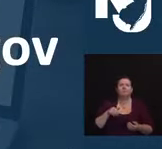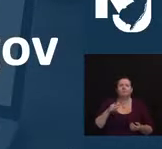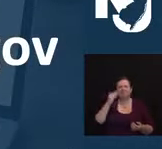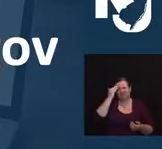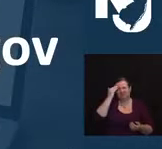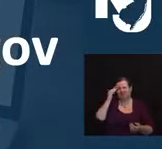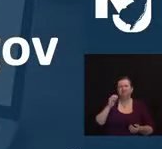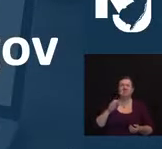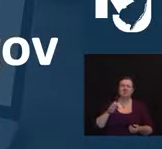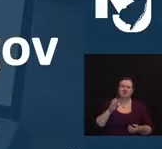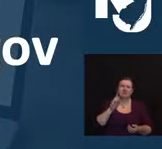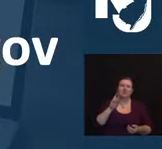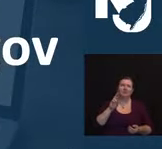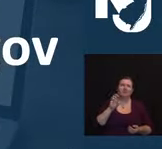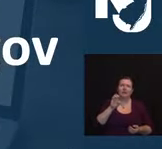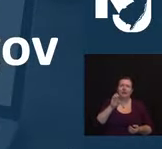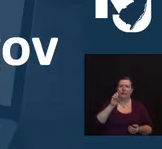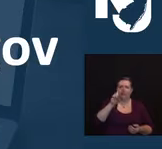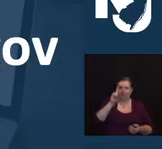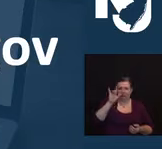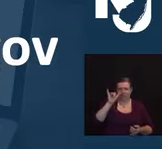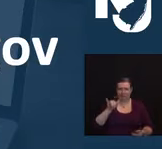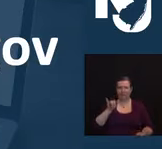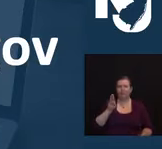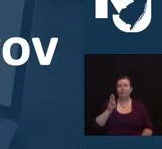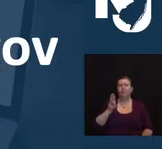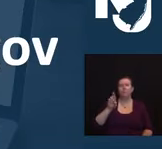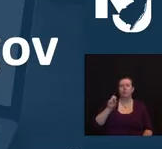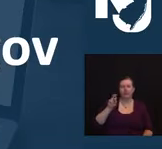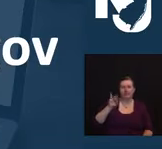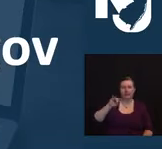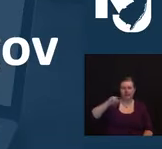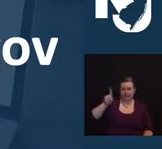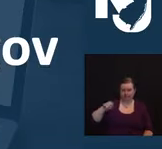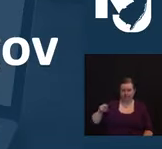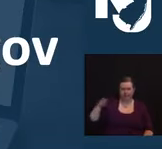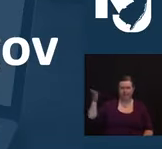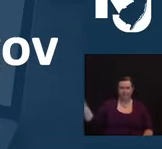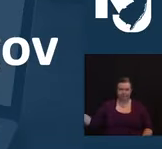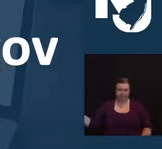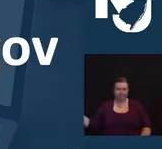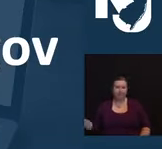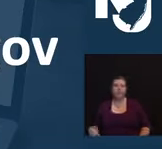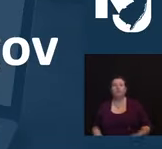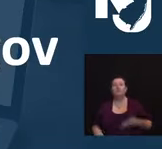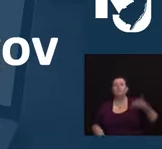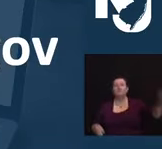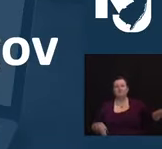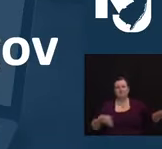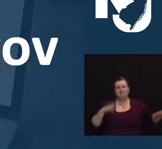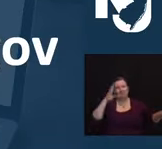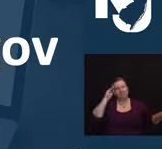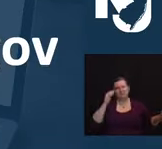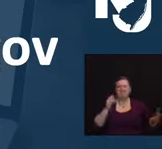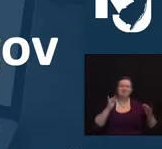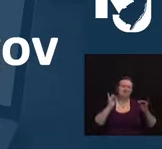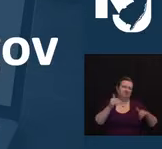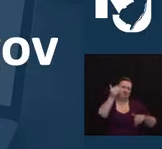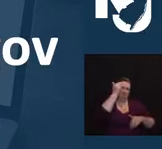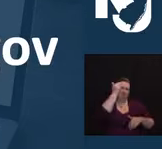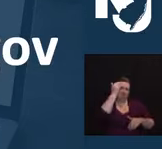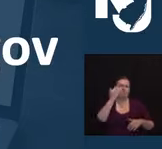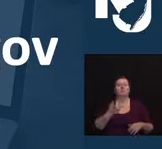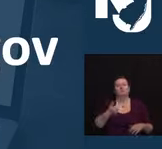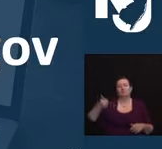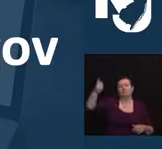for the past couple of months, Dr. Eddie Bresnitz. Great to have you both. To my left, the guy who needs no introduction, the Superintendent of the State Police, Colonel Pat